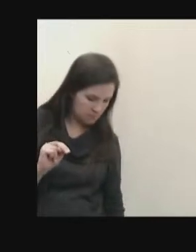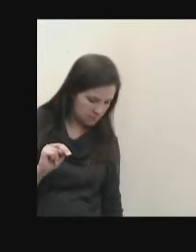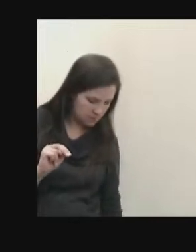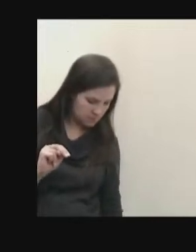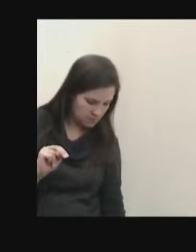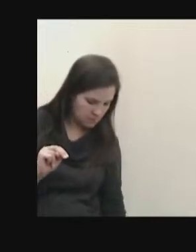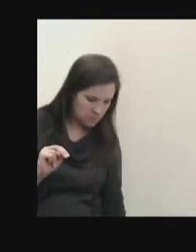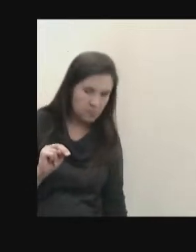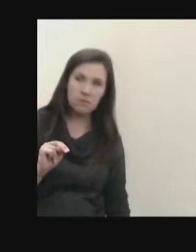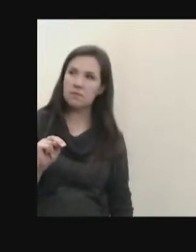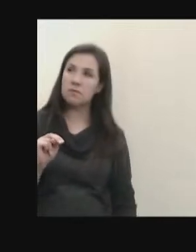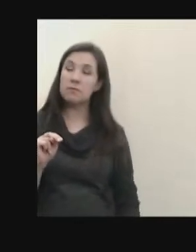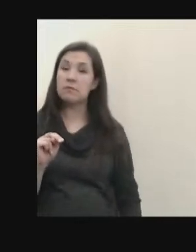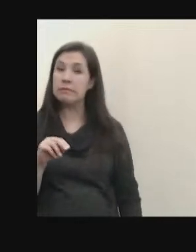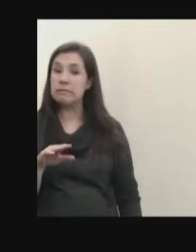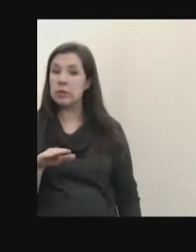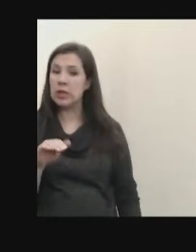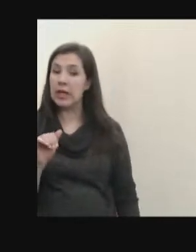Did you leave, Tom?